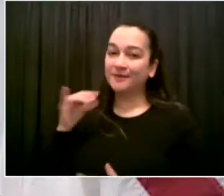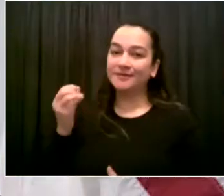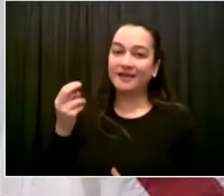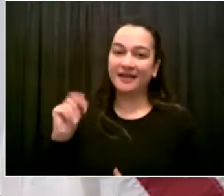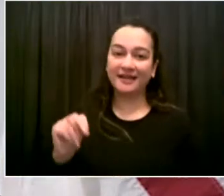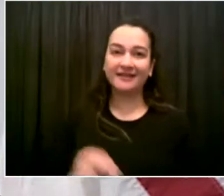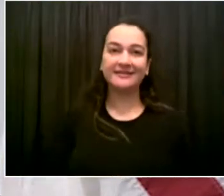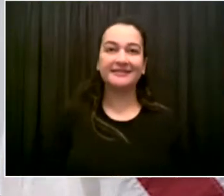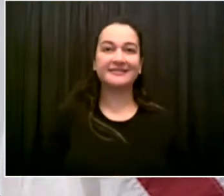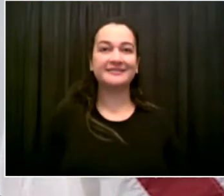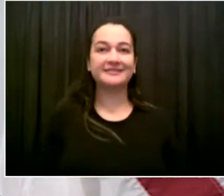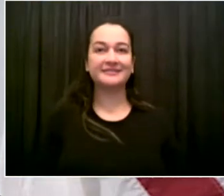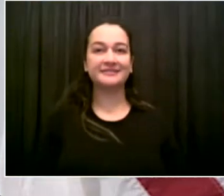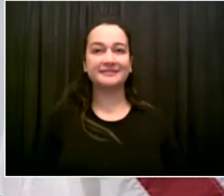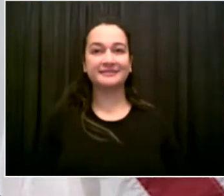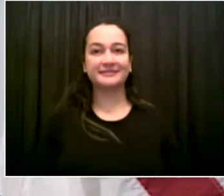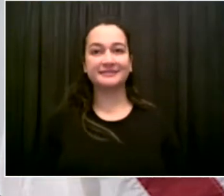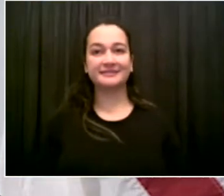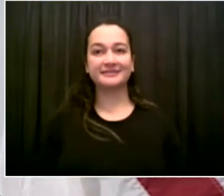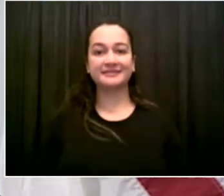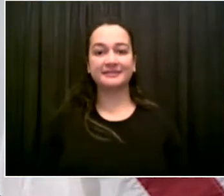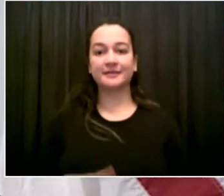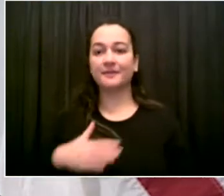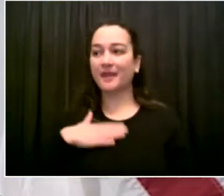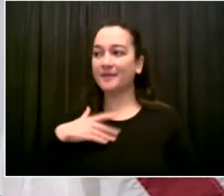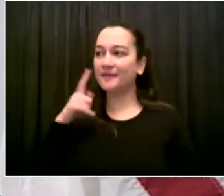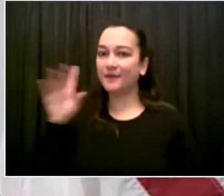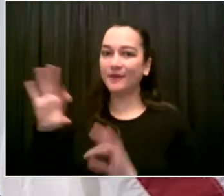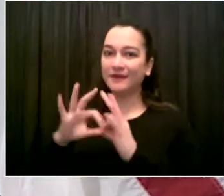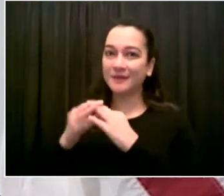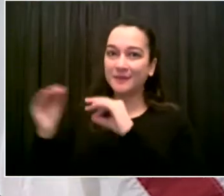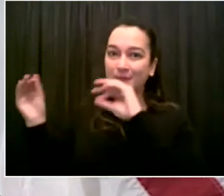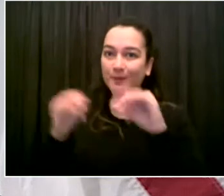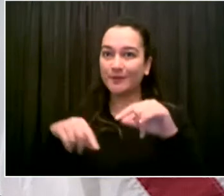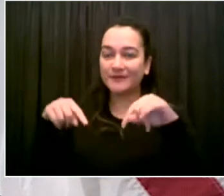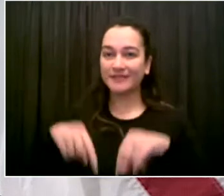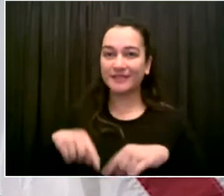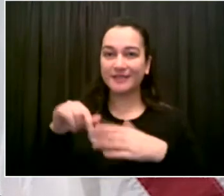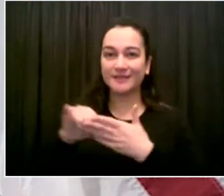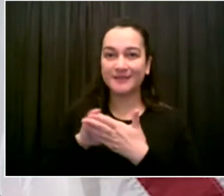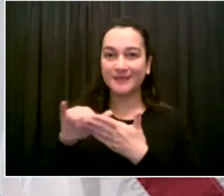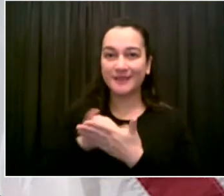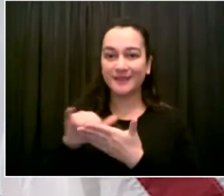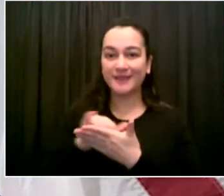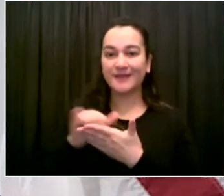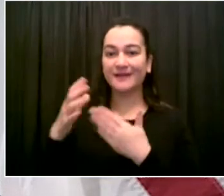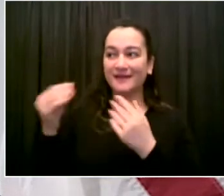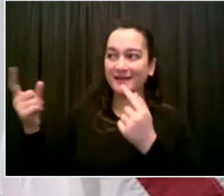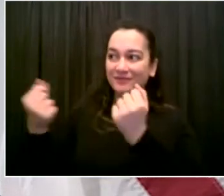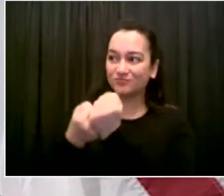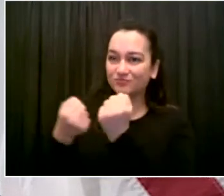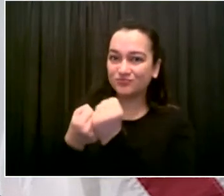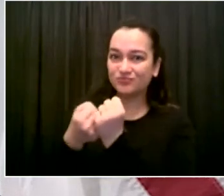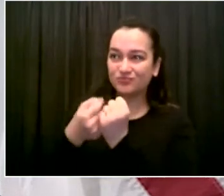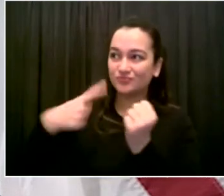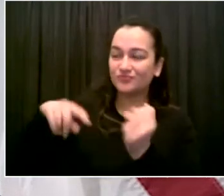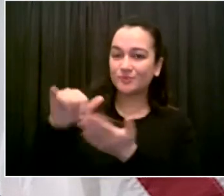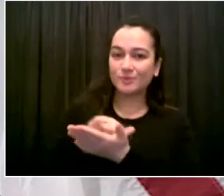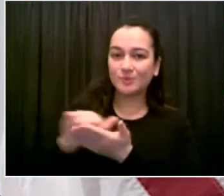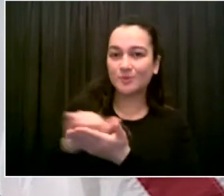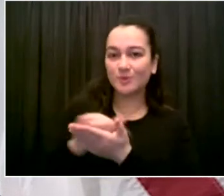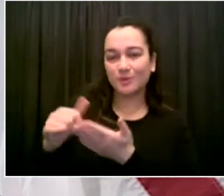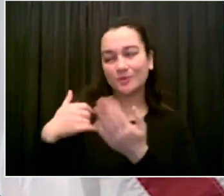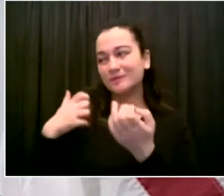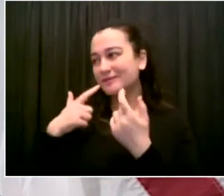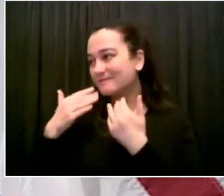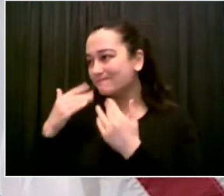you for also being a part of this really wonderful moment. All right, everyone, let's do the indicators for today. Number